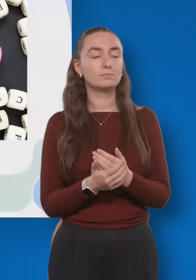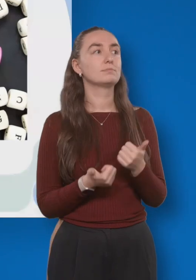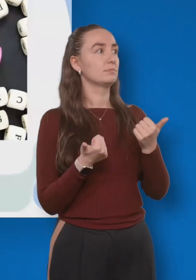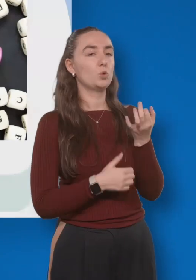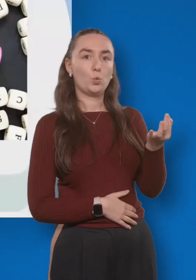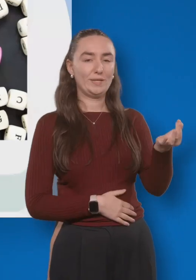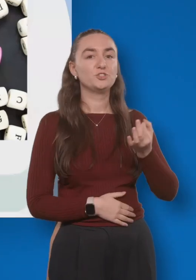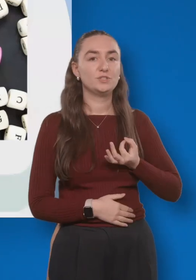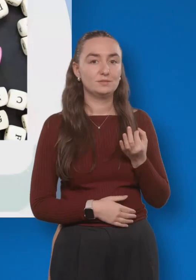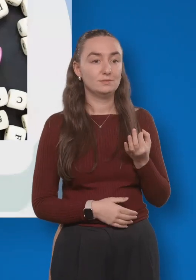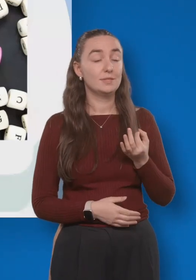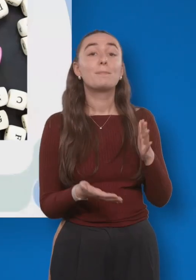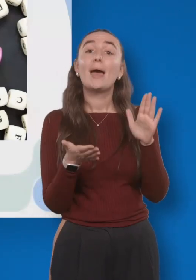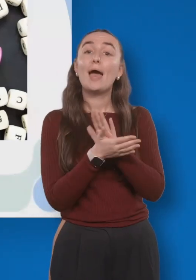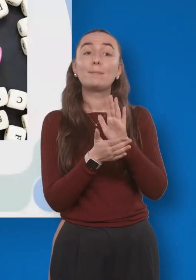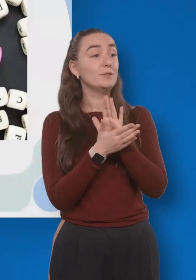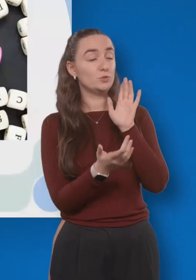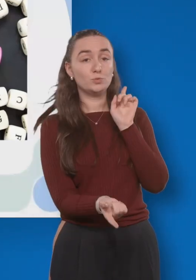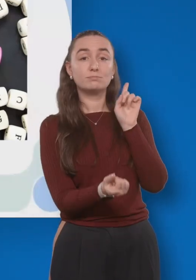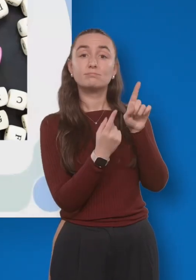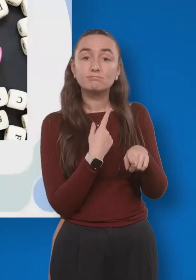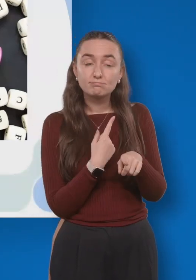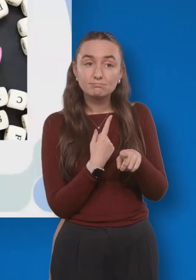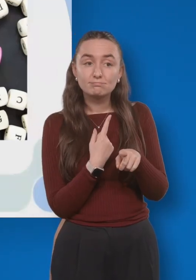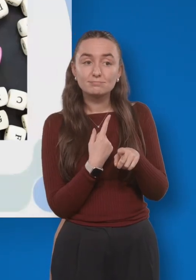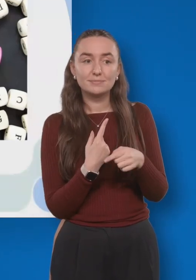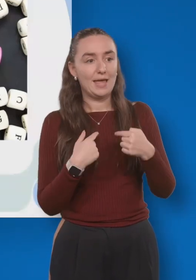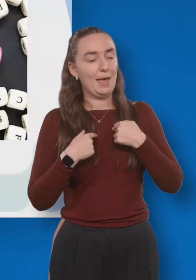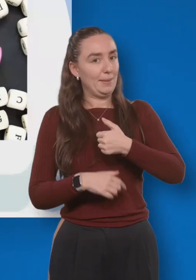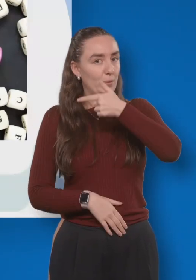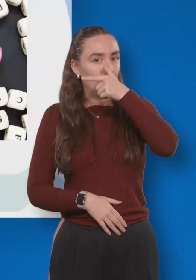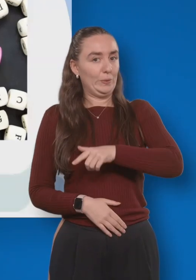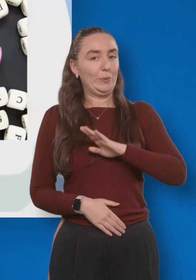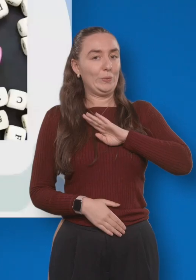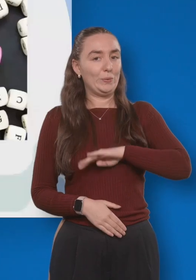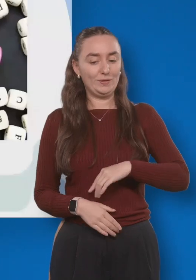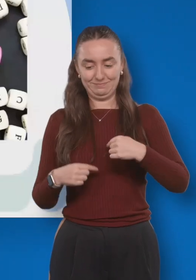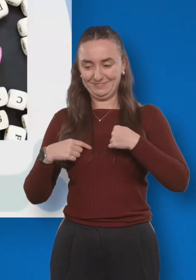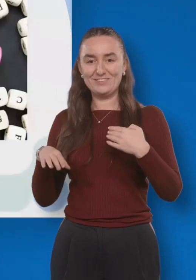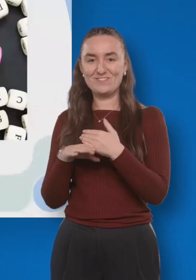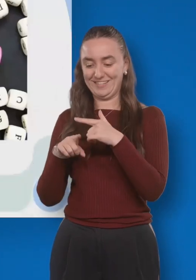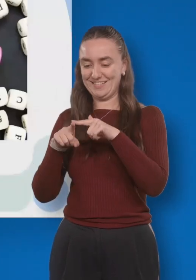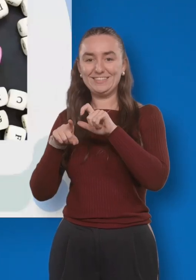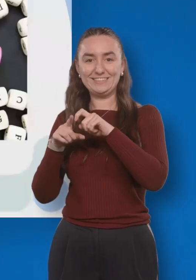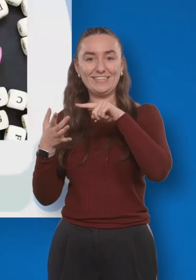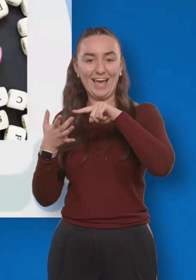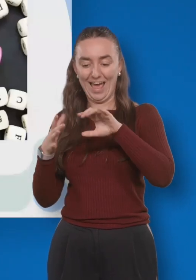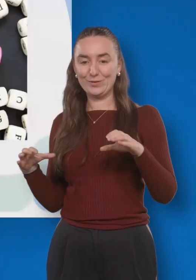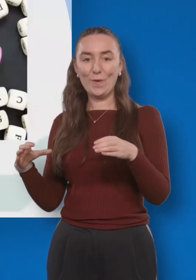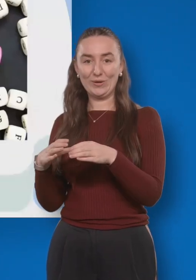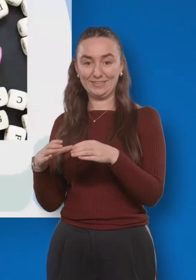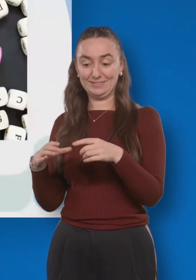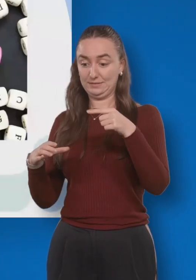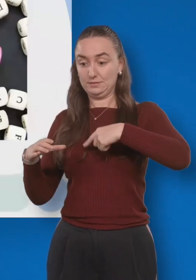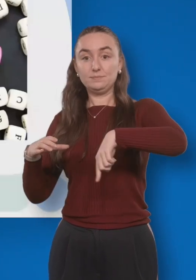that's a really good question. And I think I'm very happy to say that I'm very fortunate because obviously I'm working in the EDI Caucus that we are,